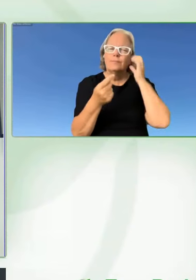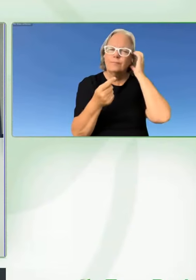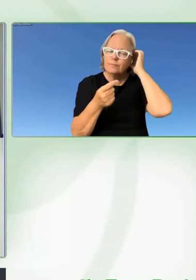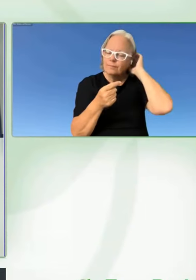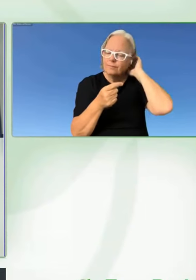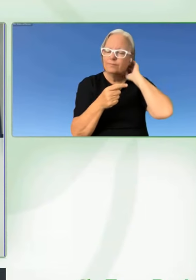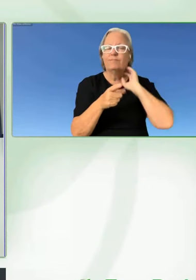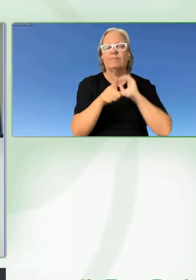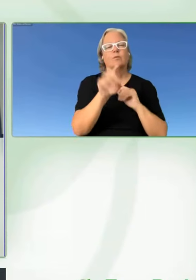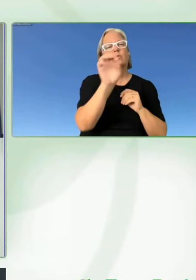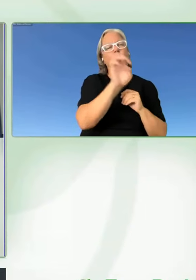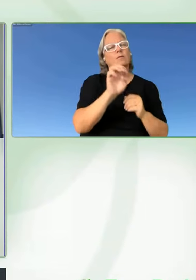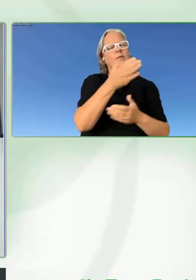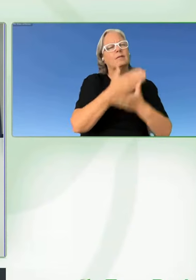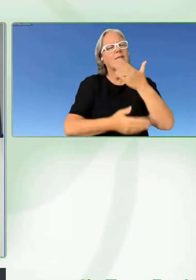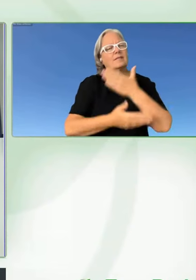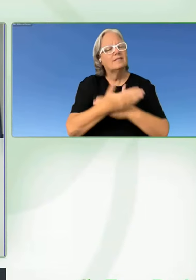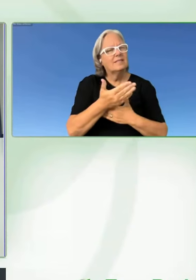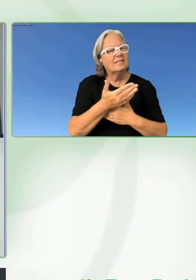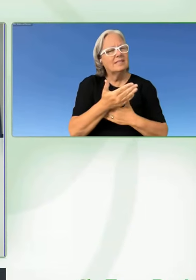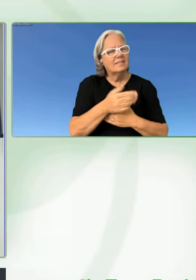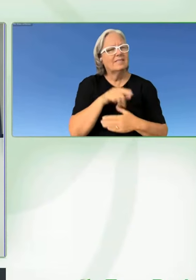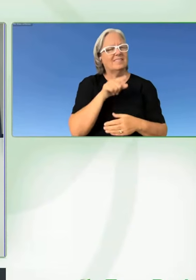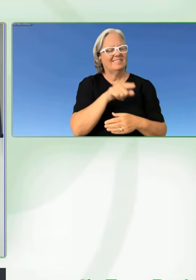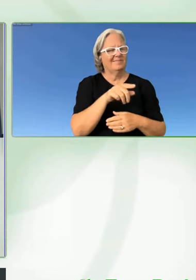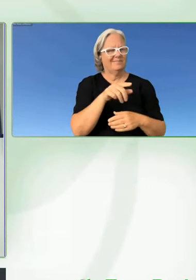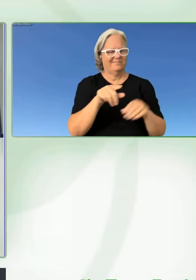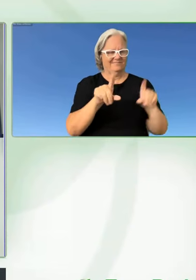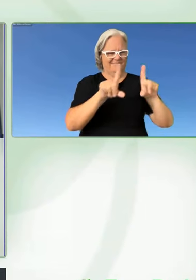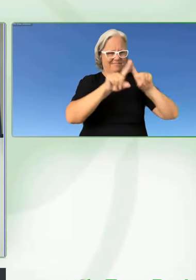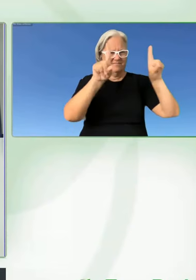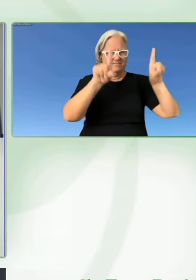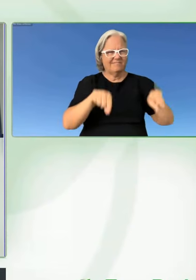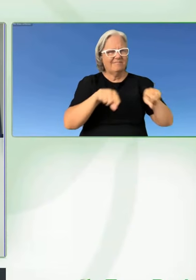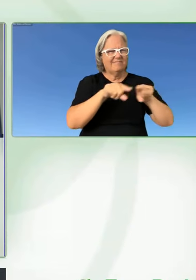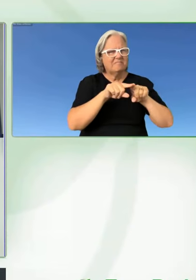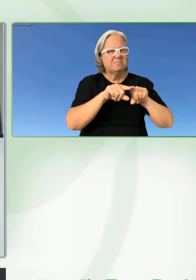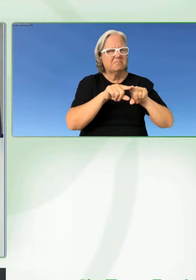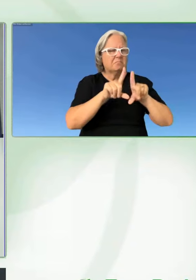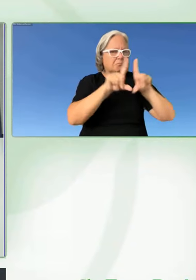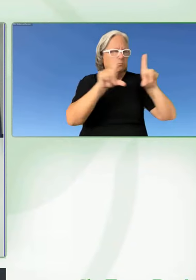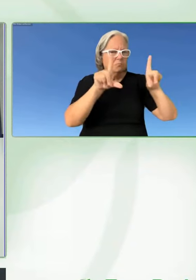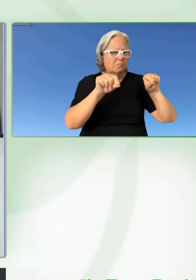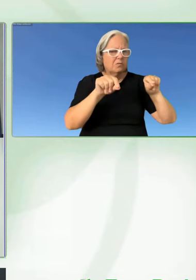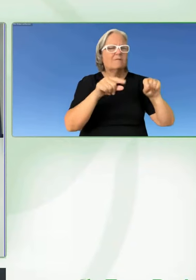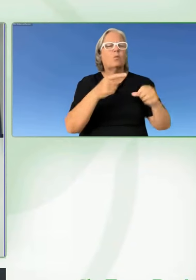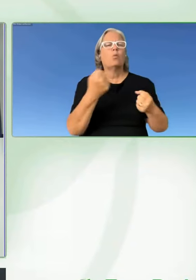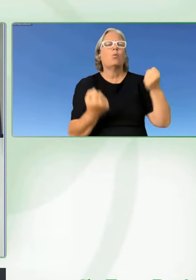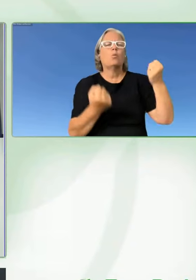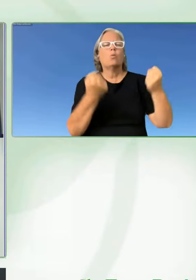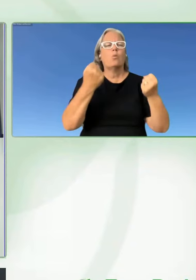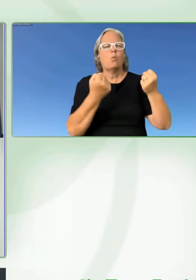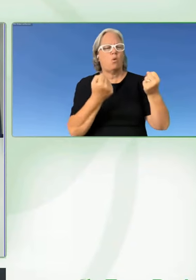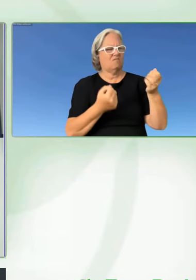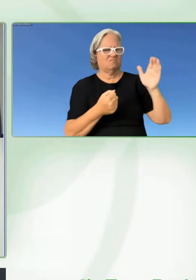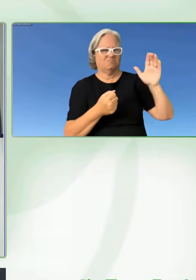European Disability Card and the parking this, but let me quickly remind you that